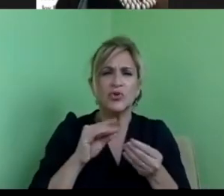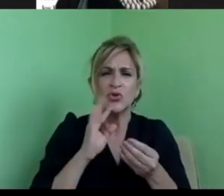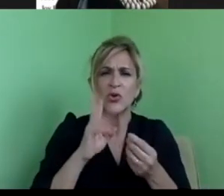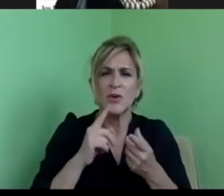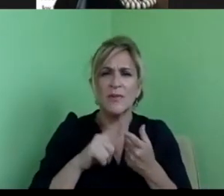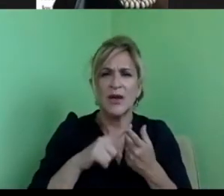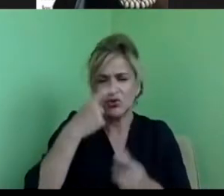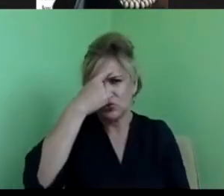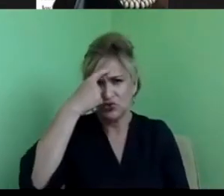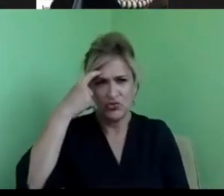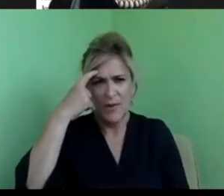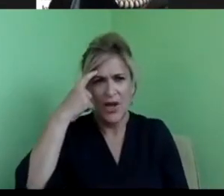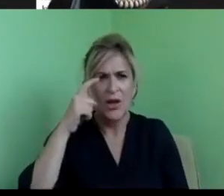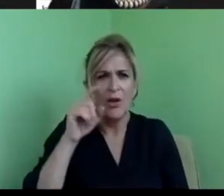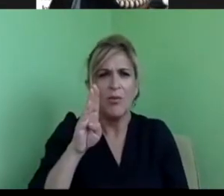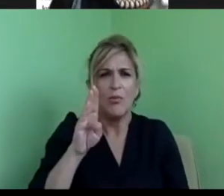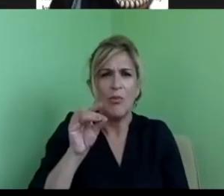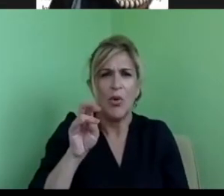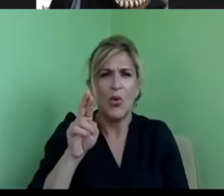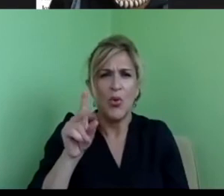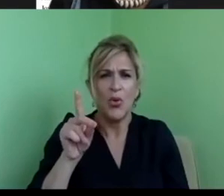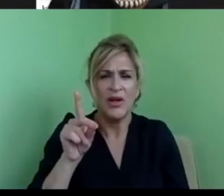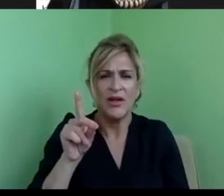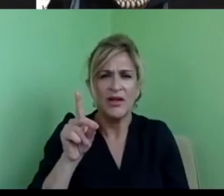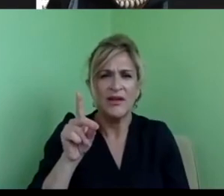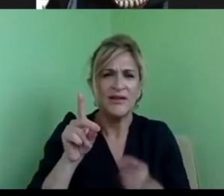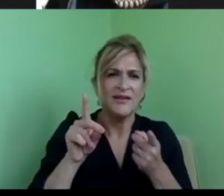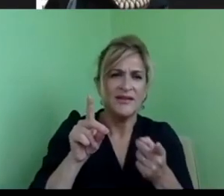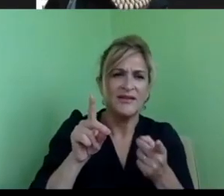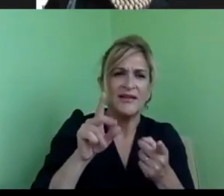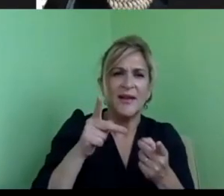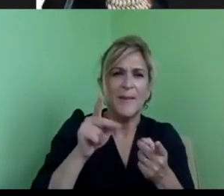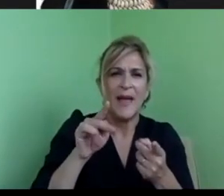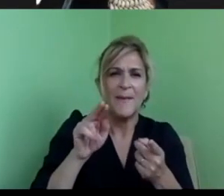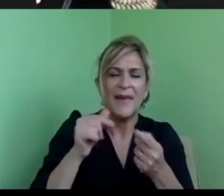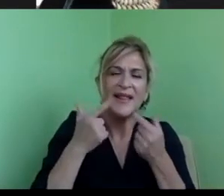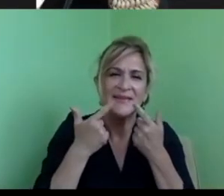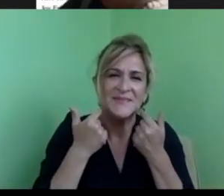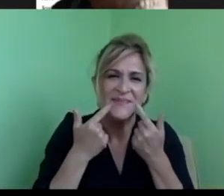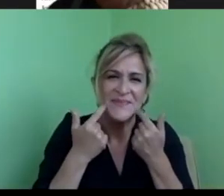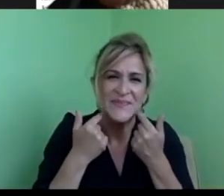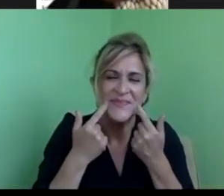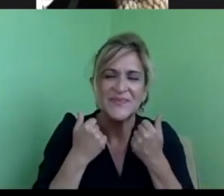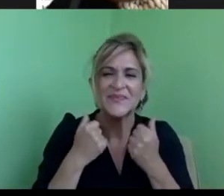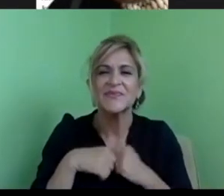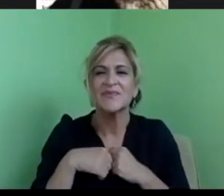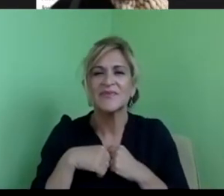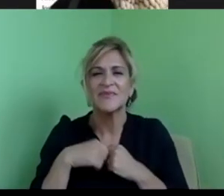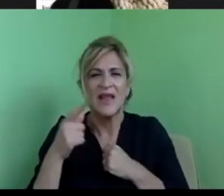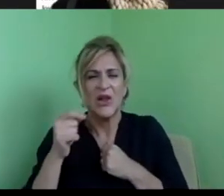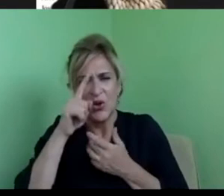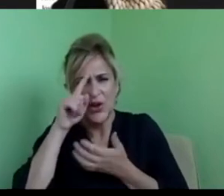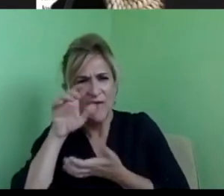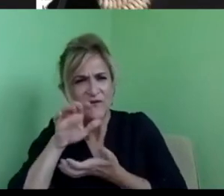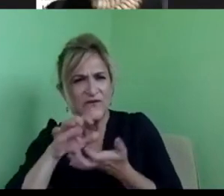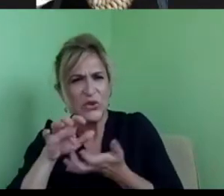um it's been um it's been used right i just go now